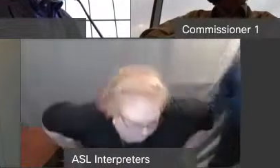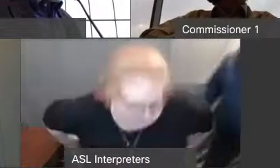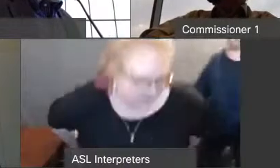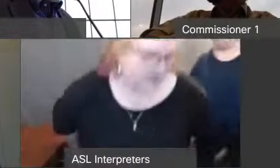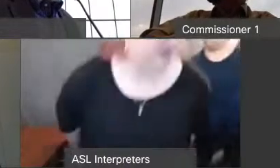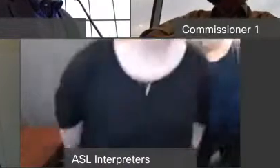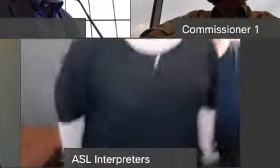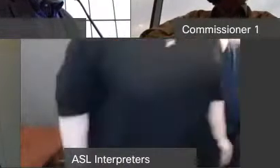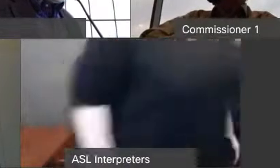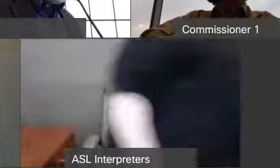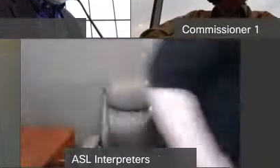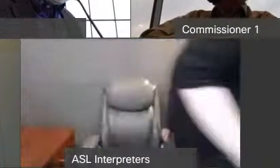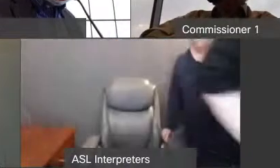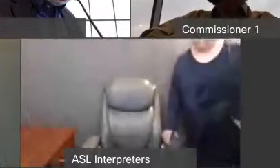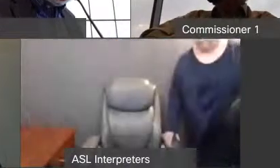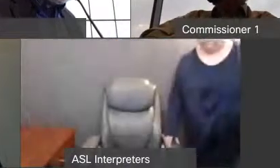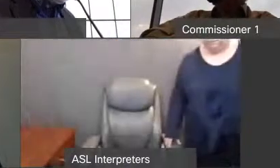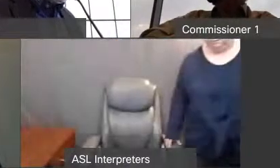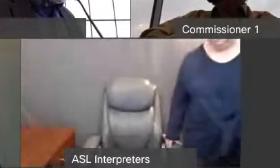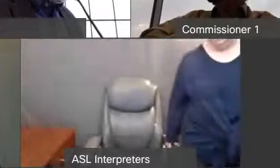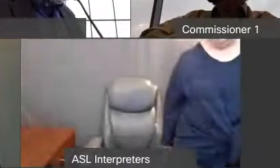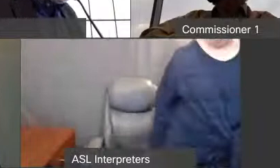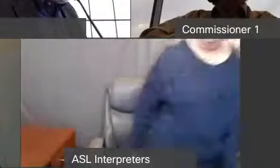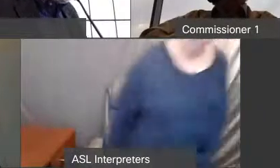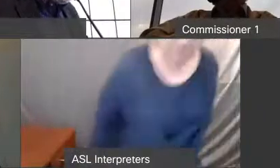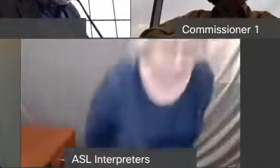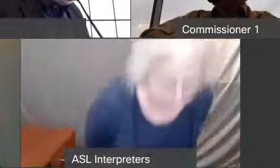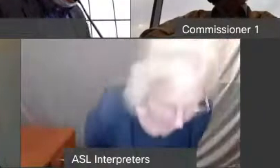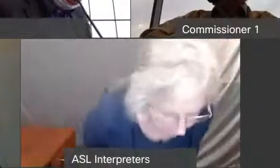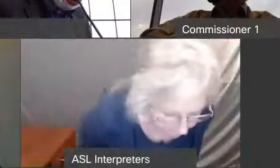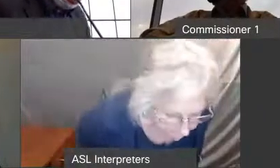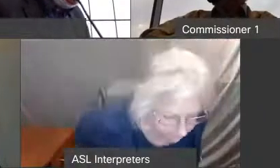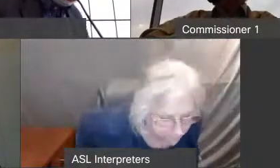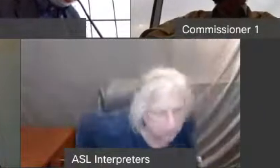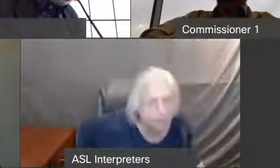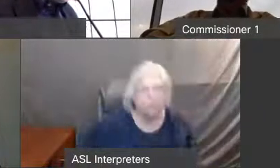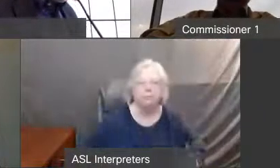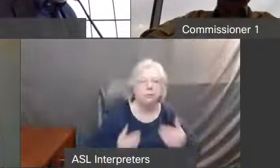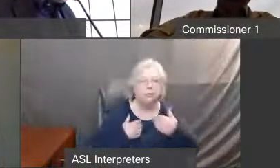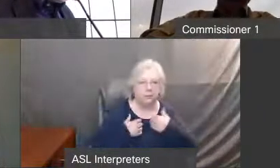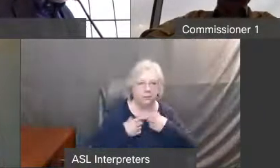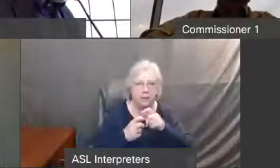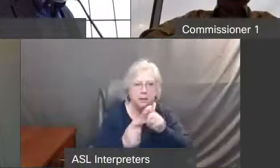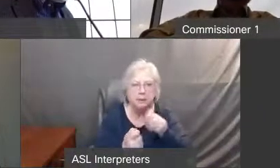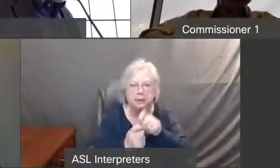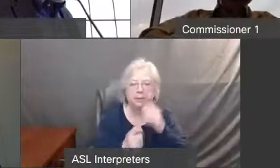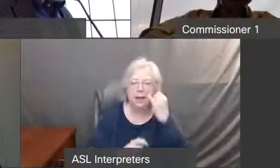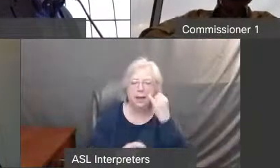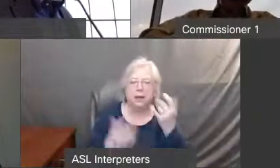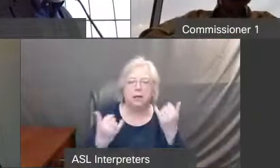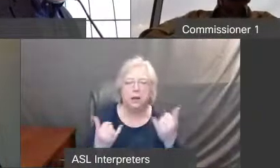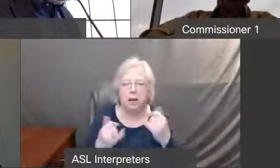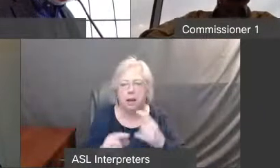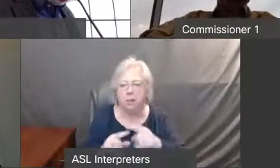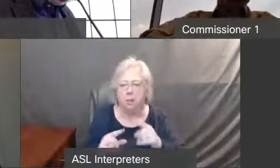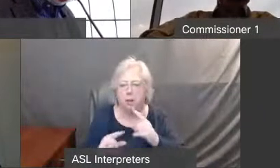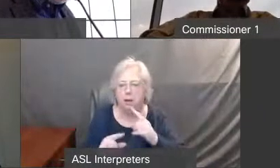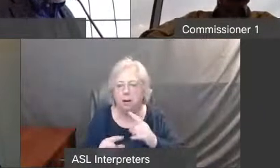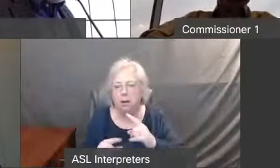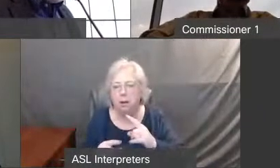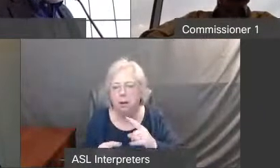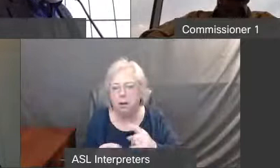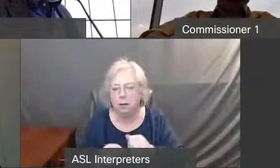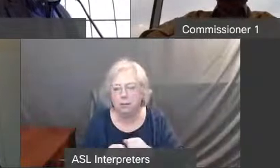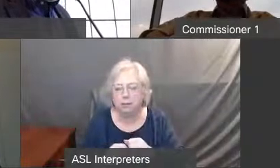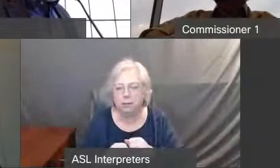haven't decided on yet. But right now, we do know that we need to have the dirt, and we're just sitting over there right